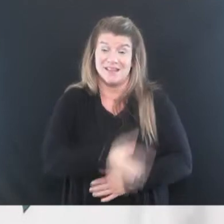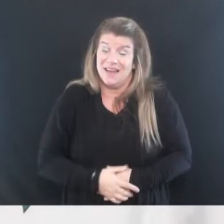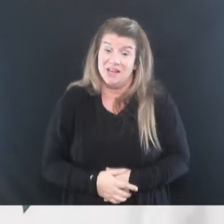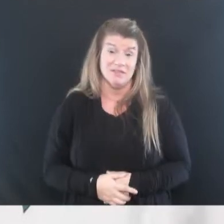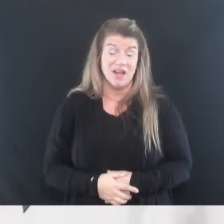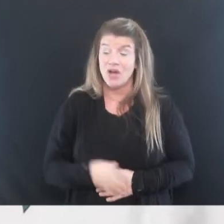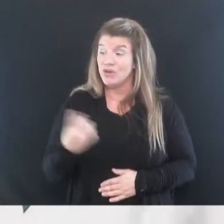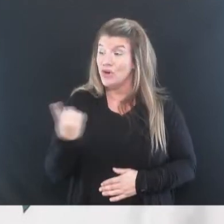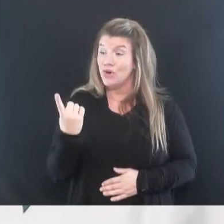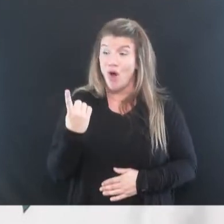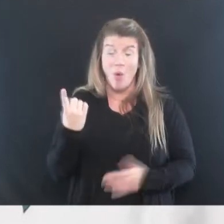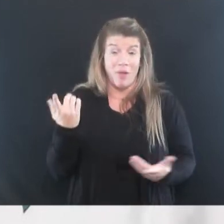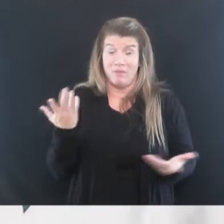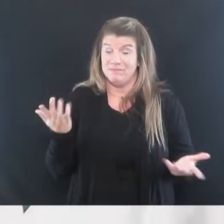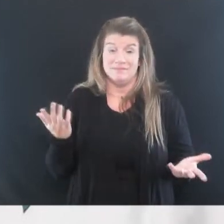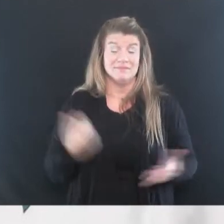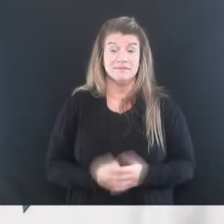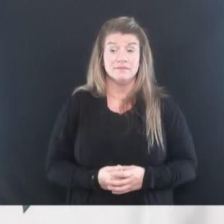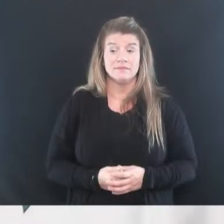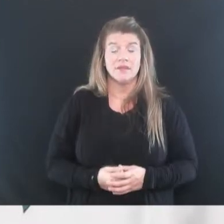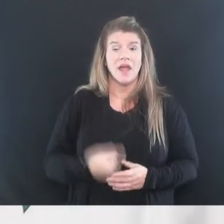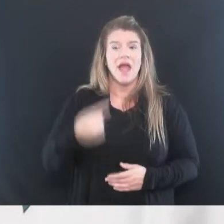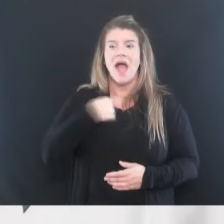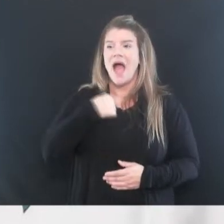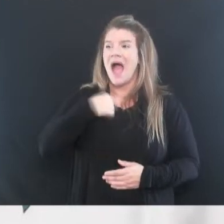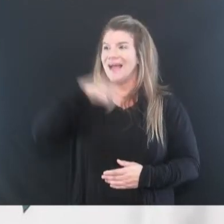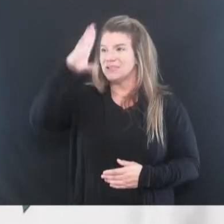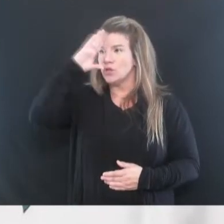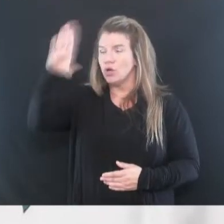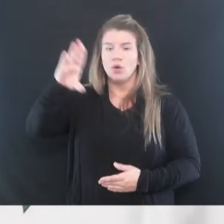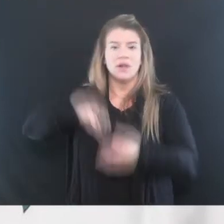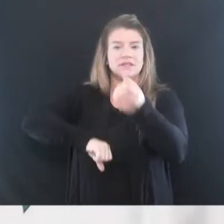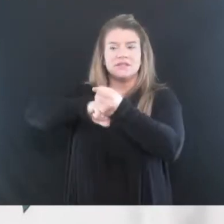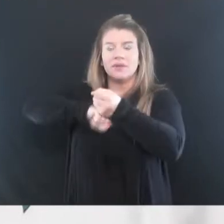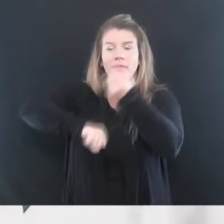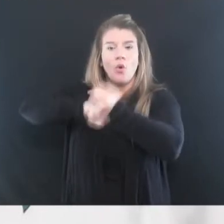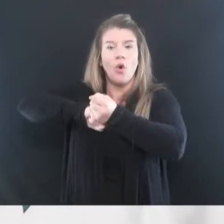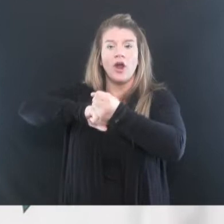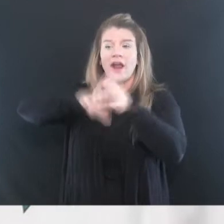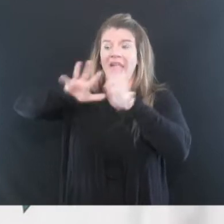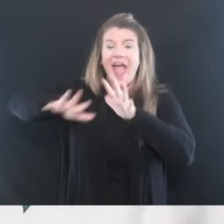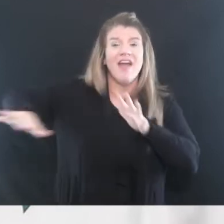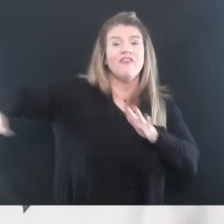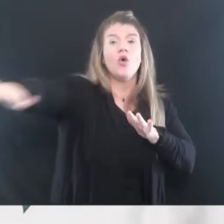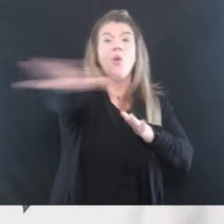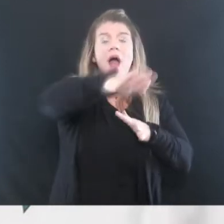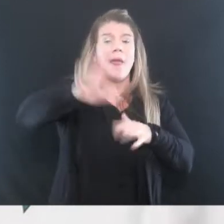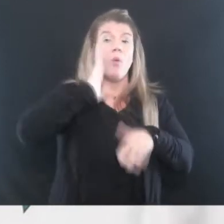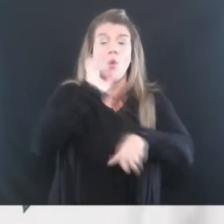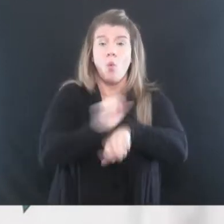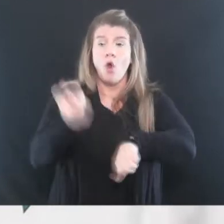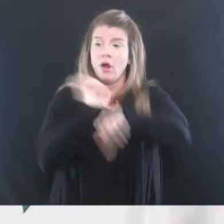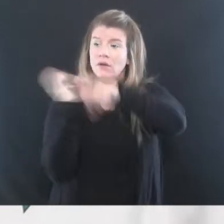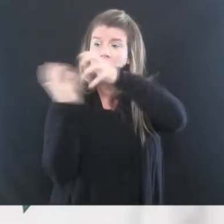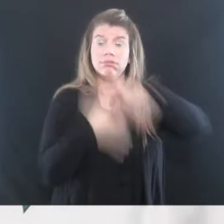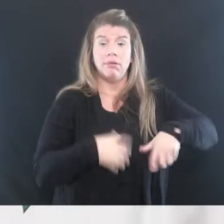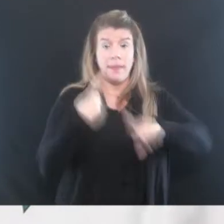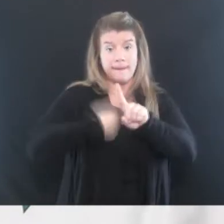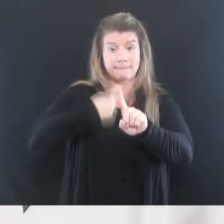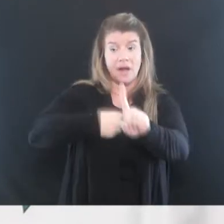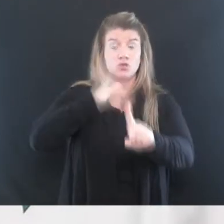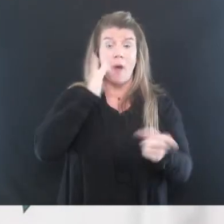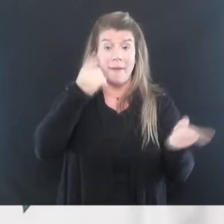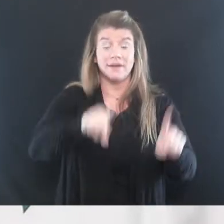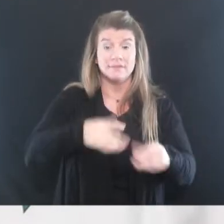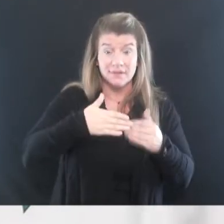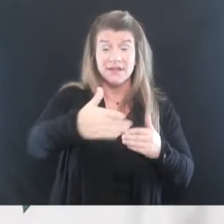way. I salute Merck, and I hope like crazy that all is going to work out there and everything in the months to come, and